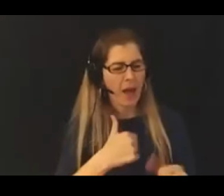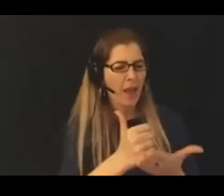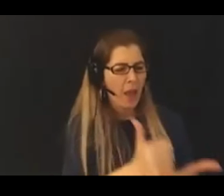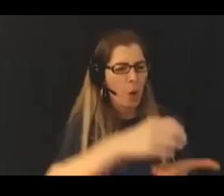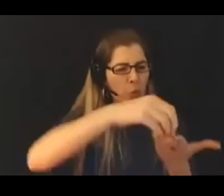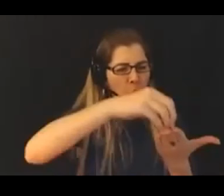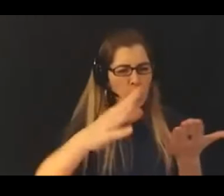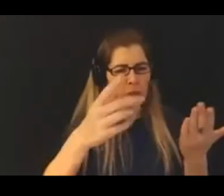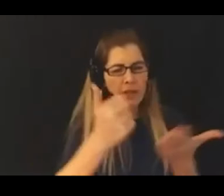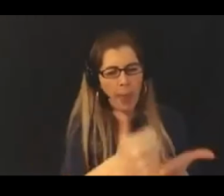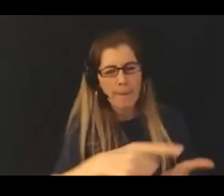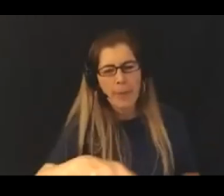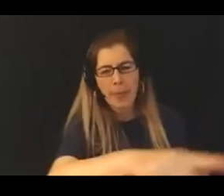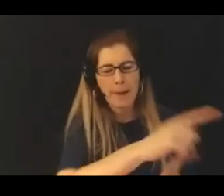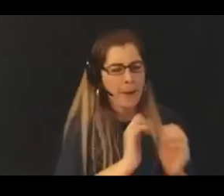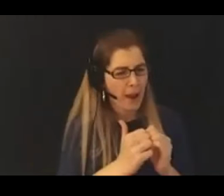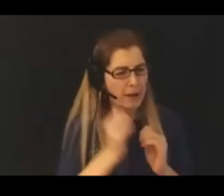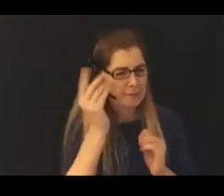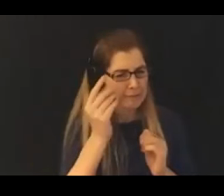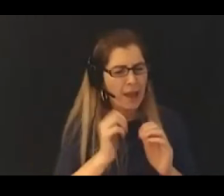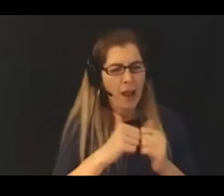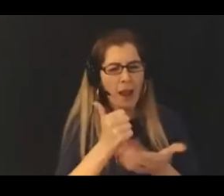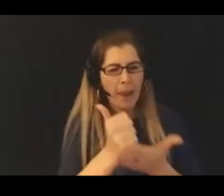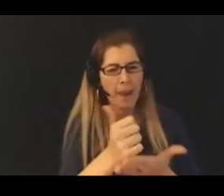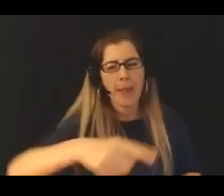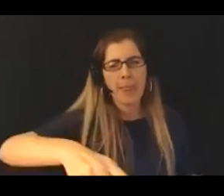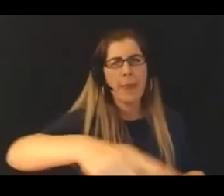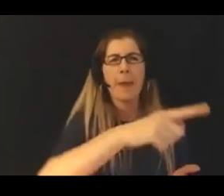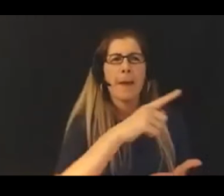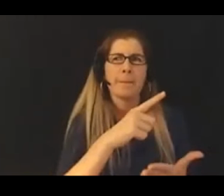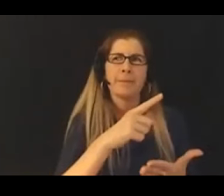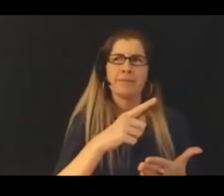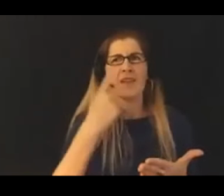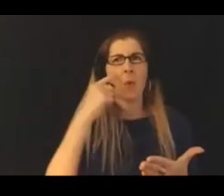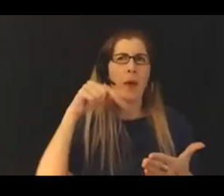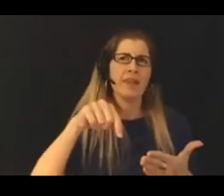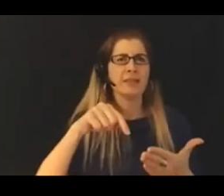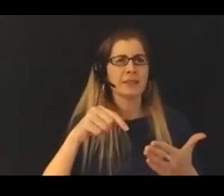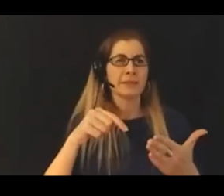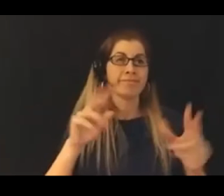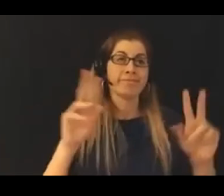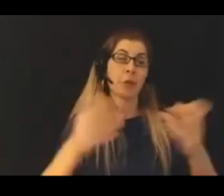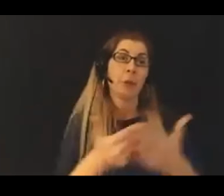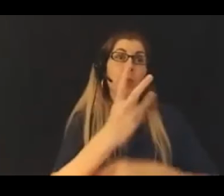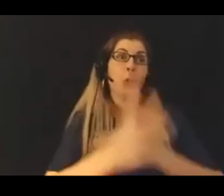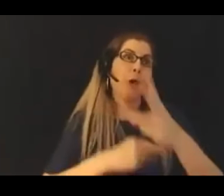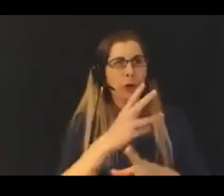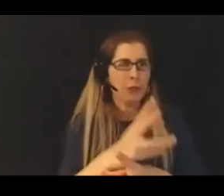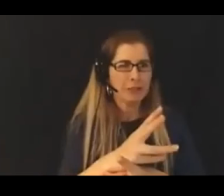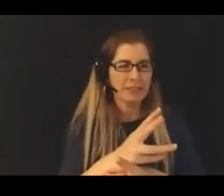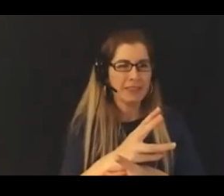most effectively, and how can I help them in this sort of brave new world of online learning with dance, which is